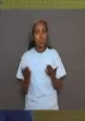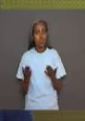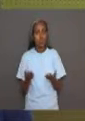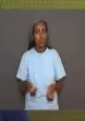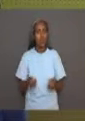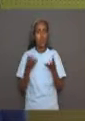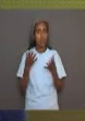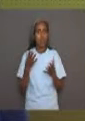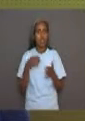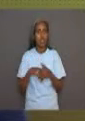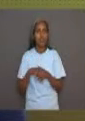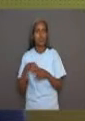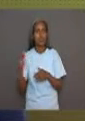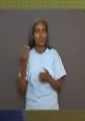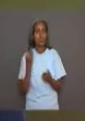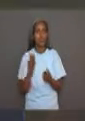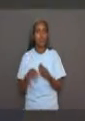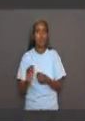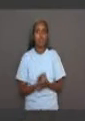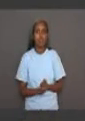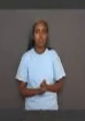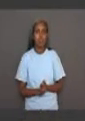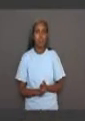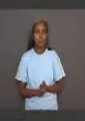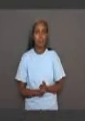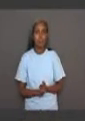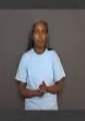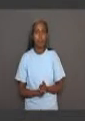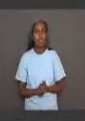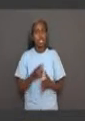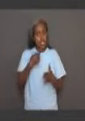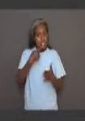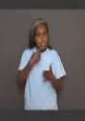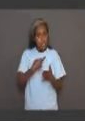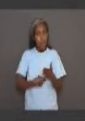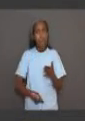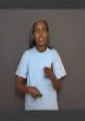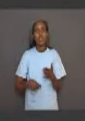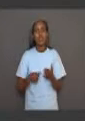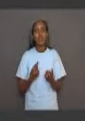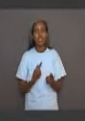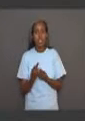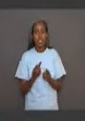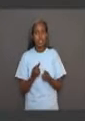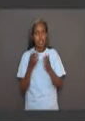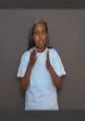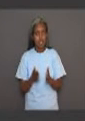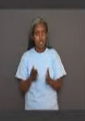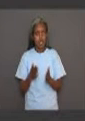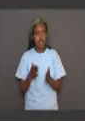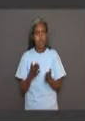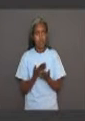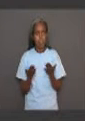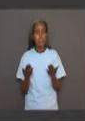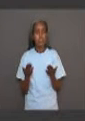than it costs to purchase them. The price a trader pays for an